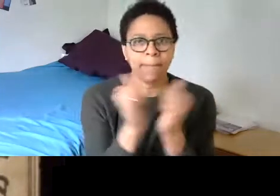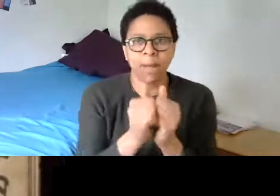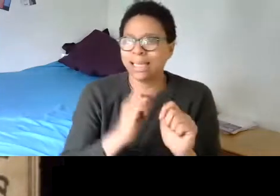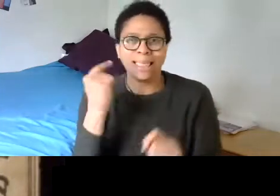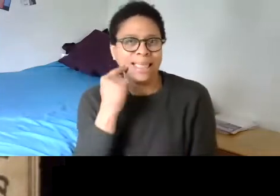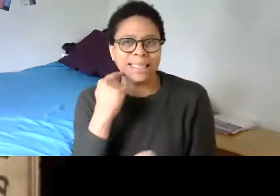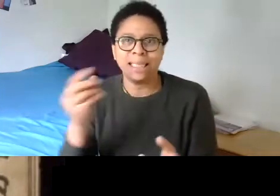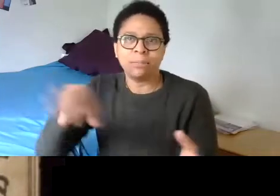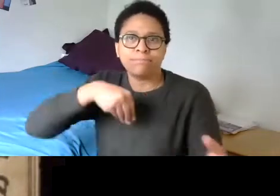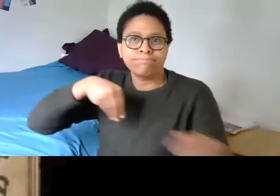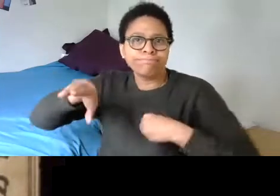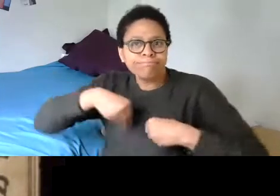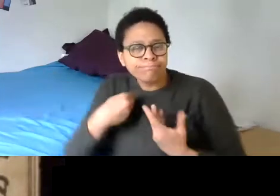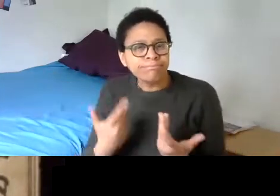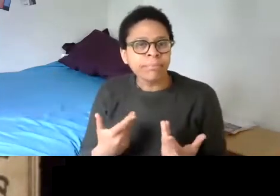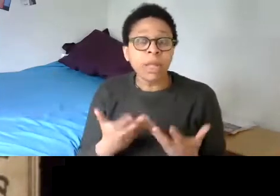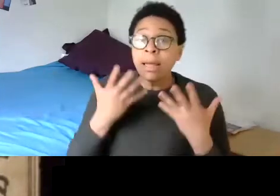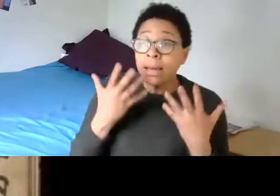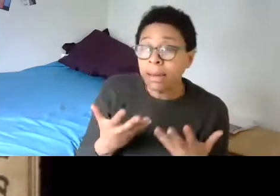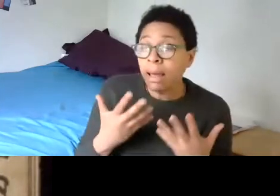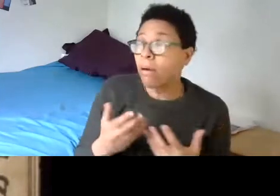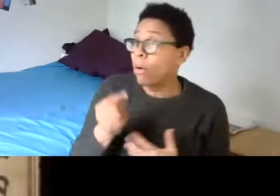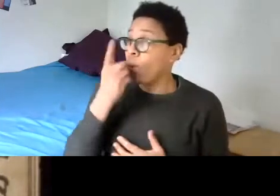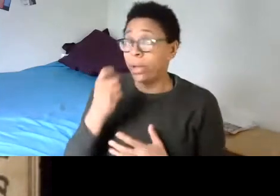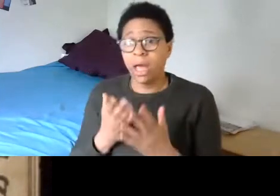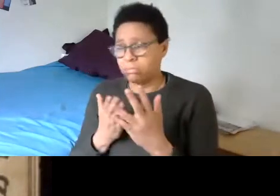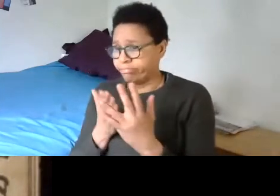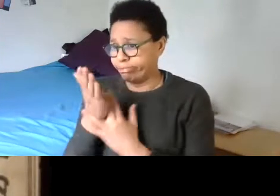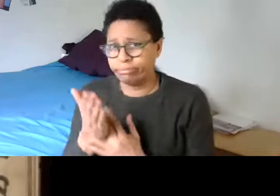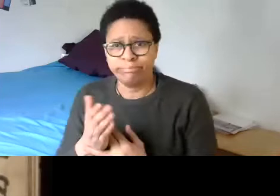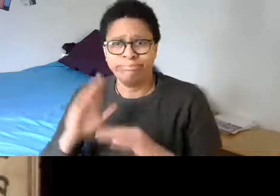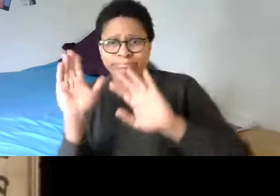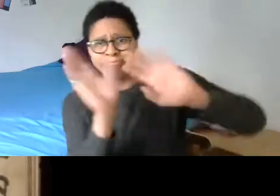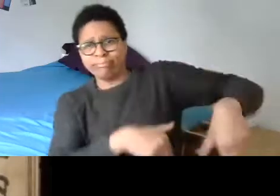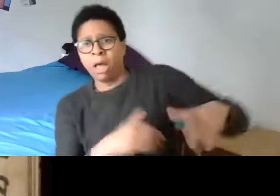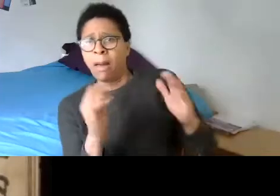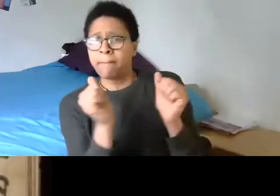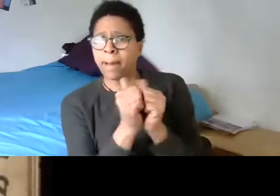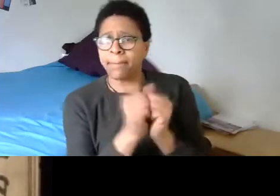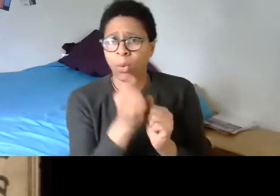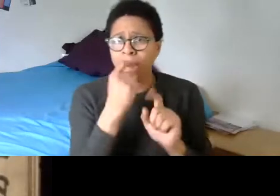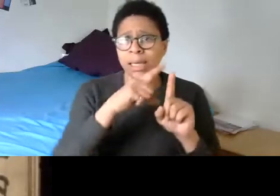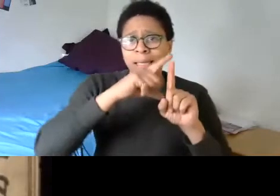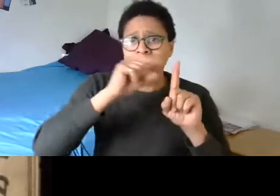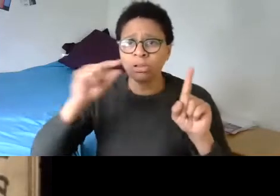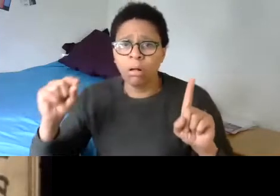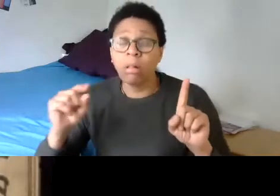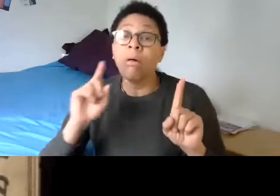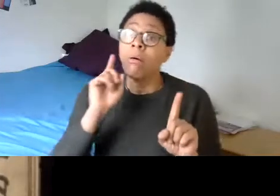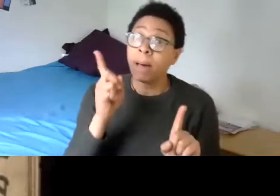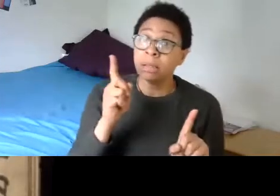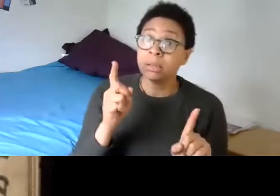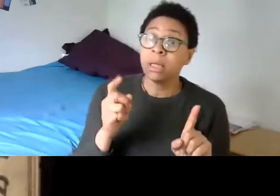the world. And nowadays, we also have unlimited digital space. But blank space in the early modern period was an important